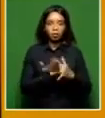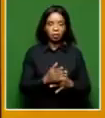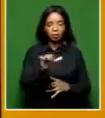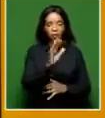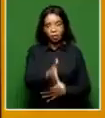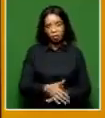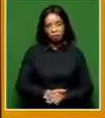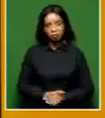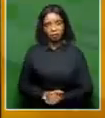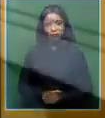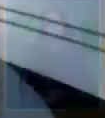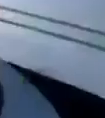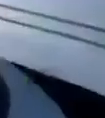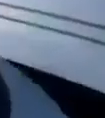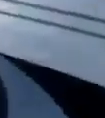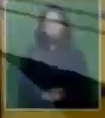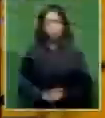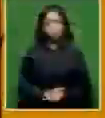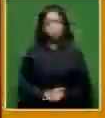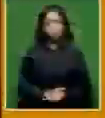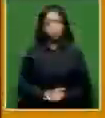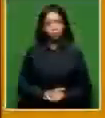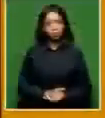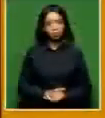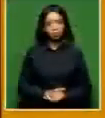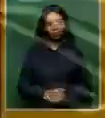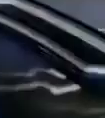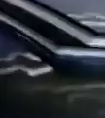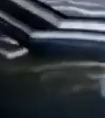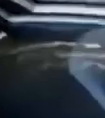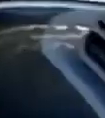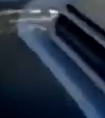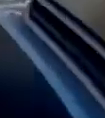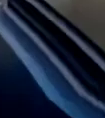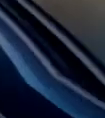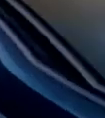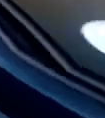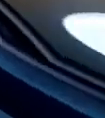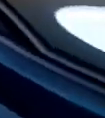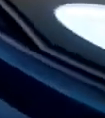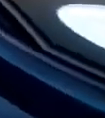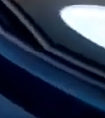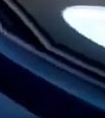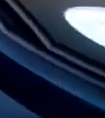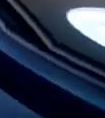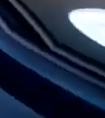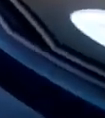We'll be right back. Young now, sexy all over. We young now, sexy all over. We young now, young now.